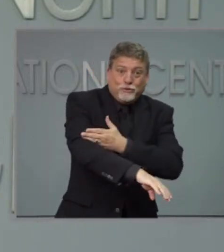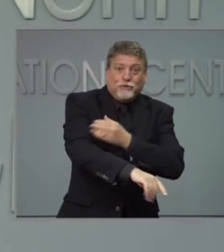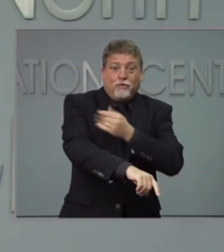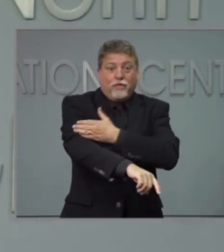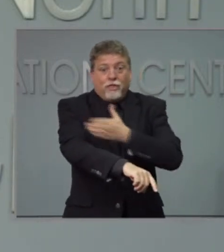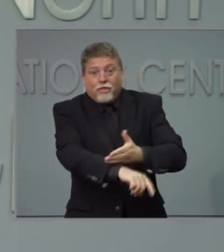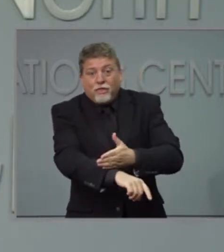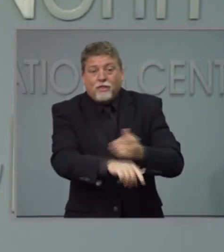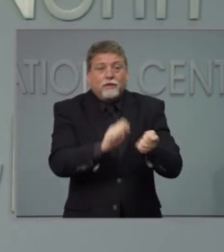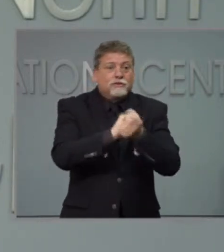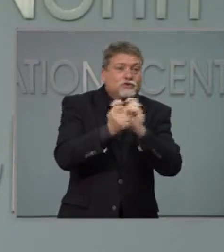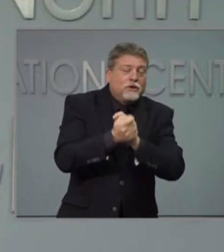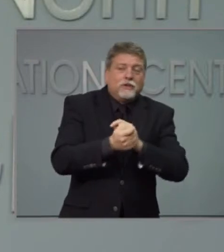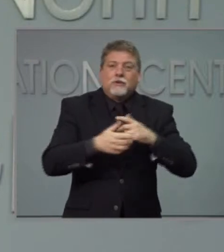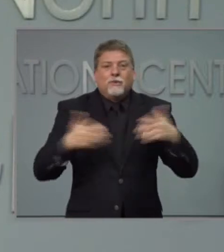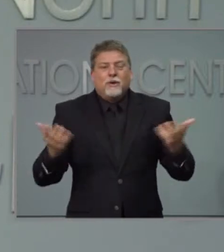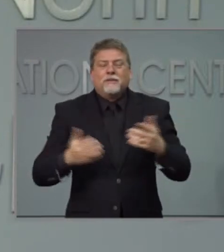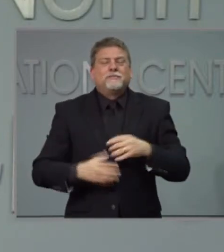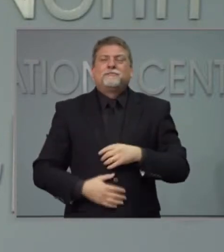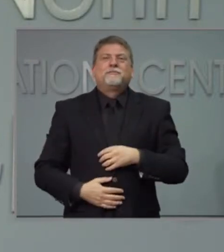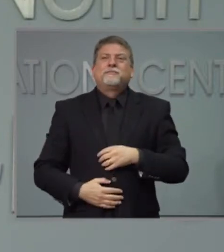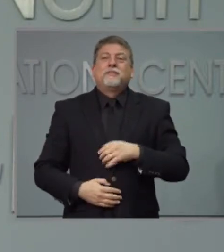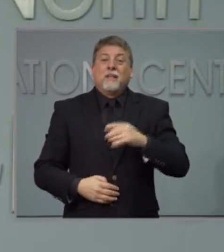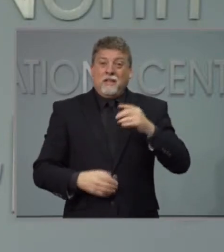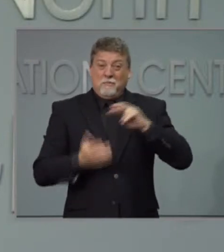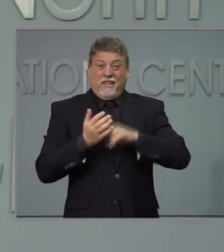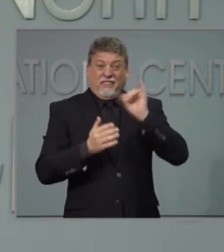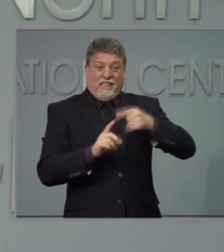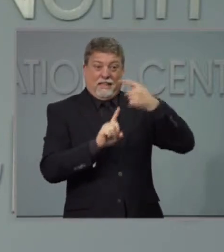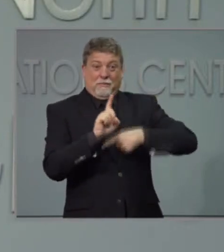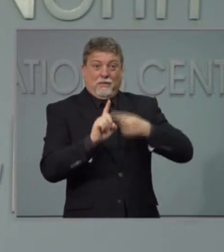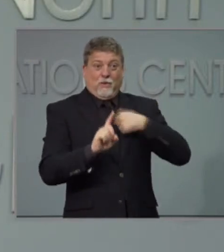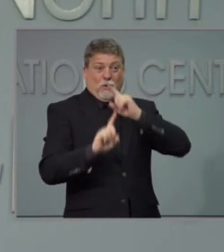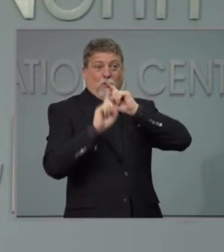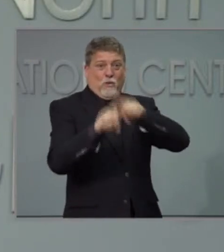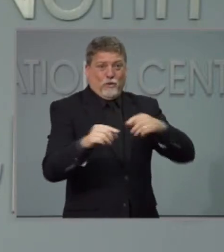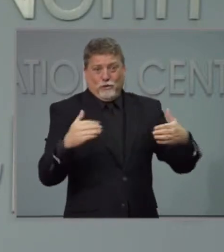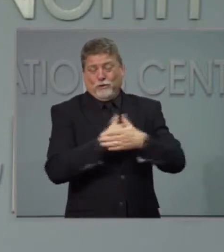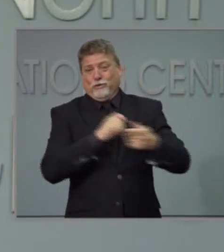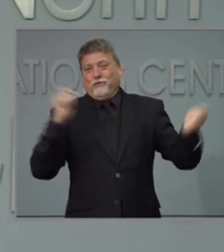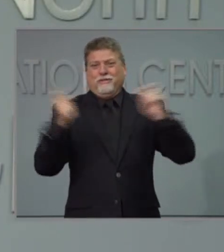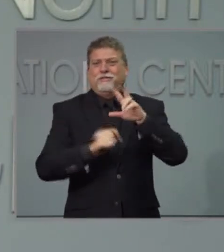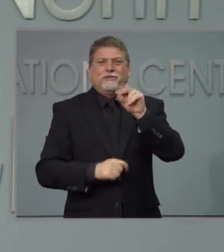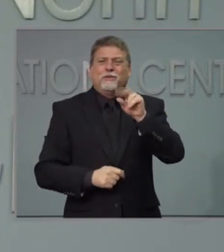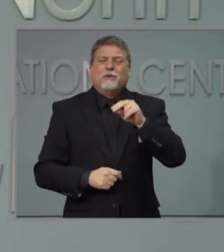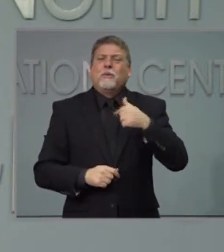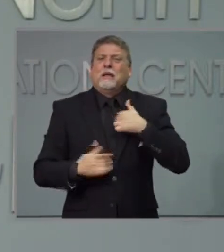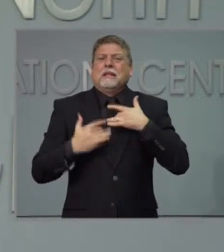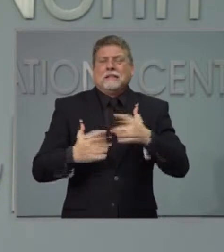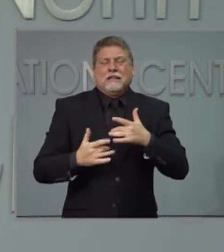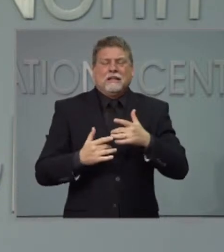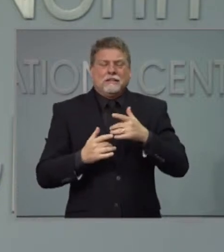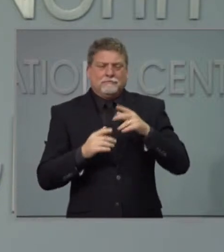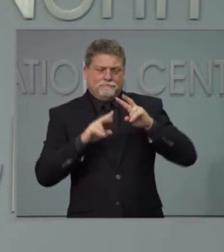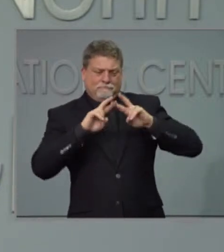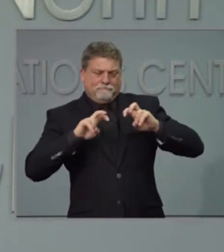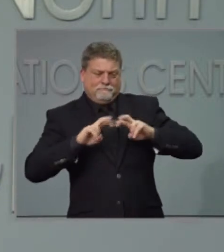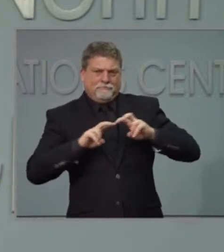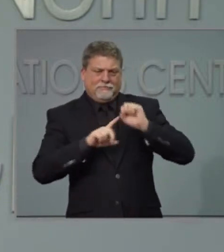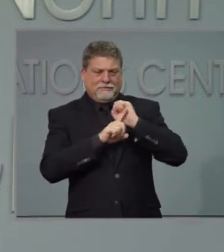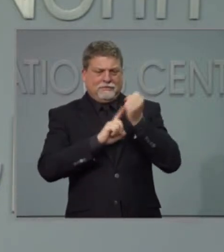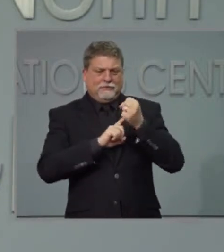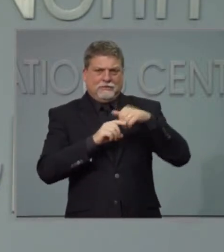at, when we have issued an order, it's been within 3 to 5 weeks, and we're looking at the